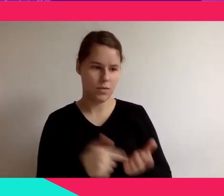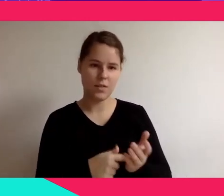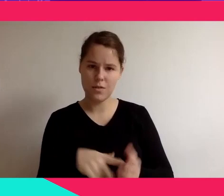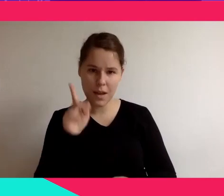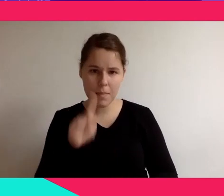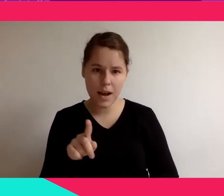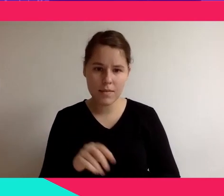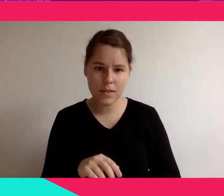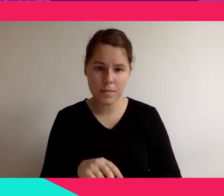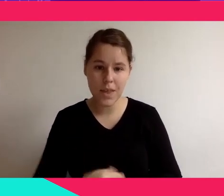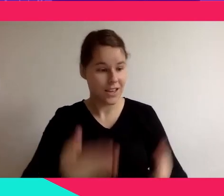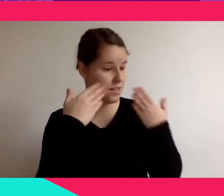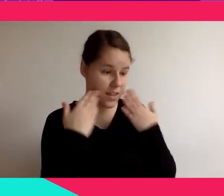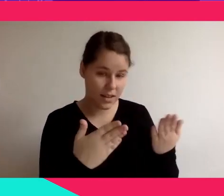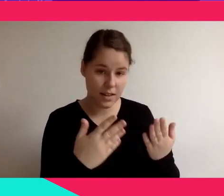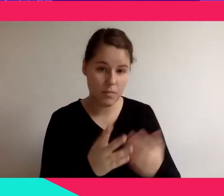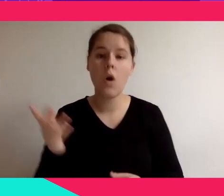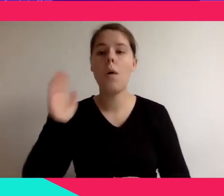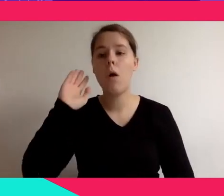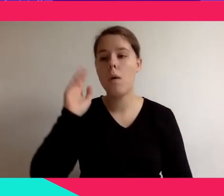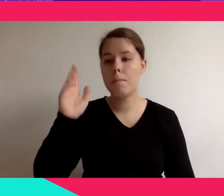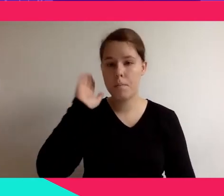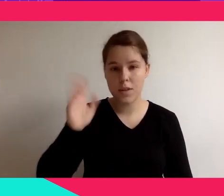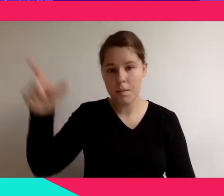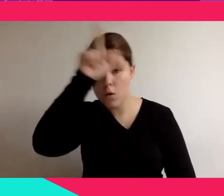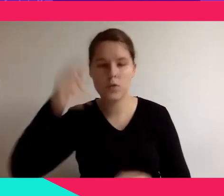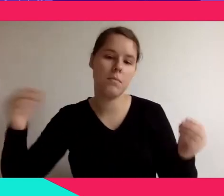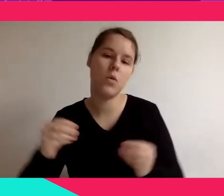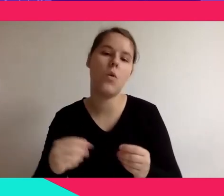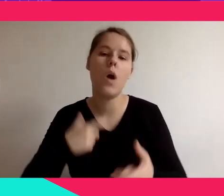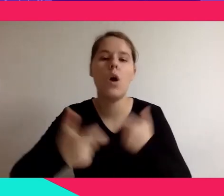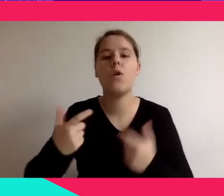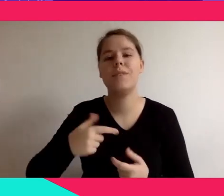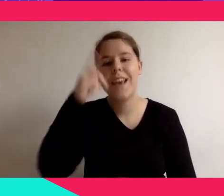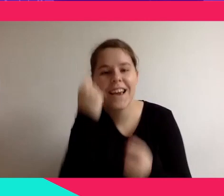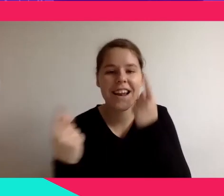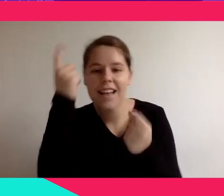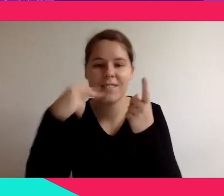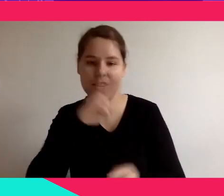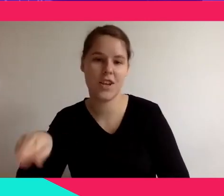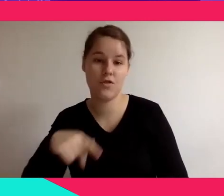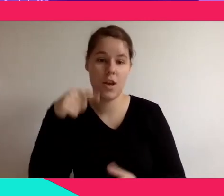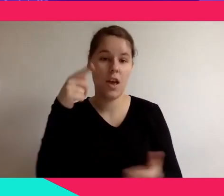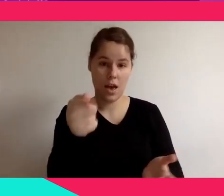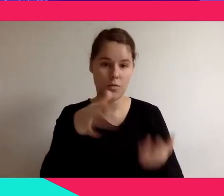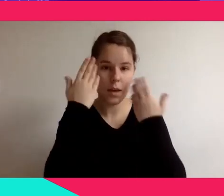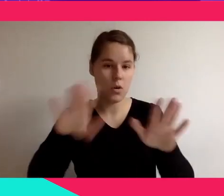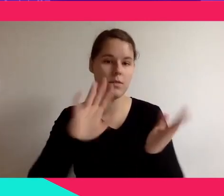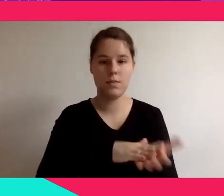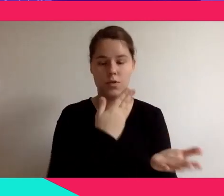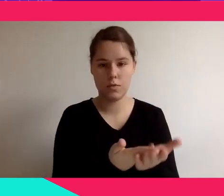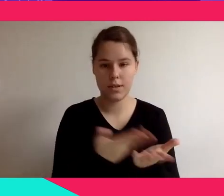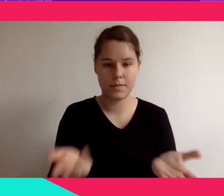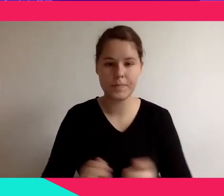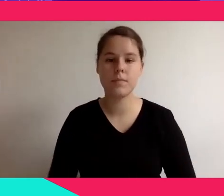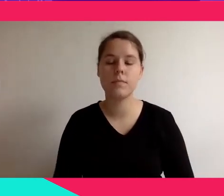them creatively. And this is just one of the things we've seen come out of it. It's a music video by a